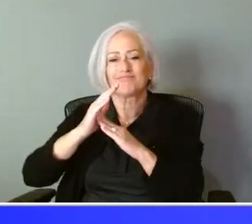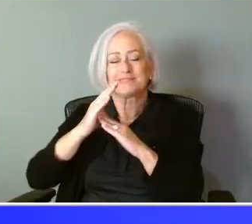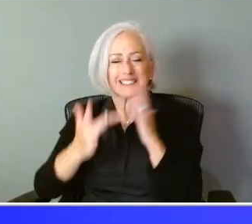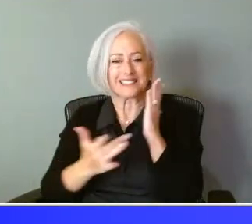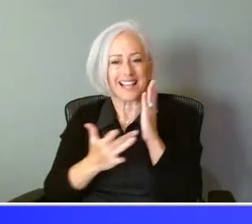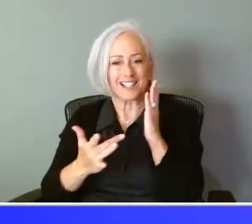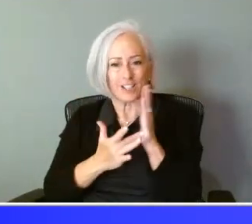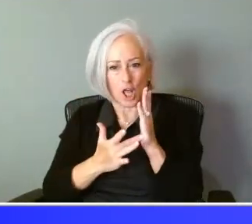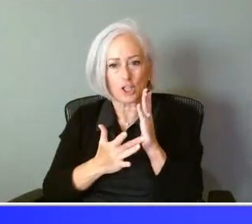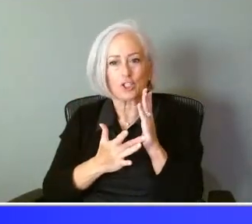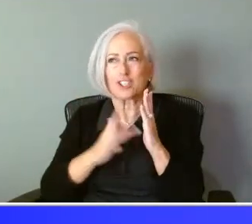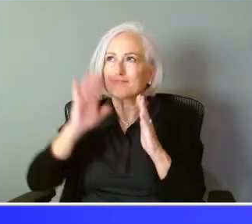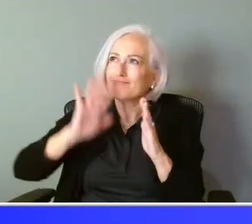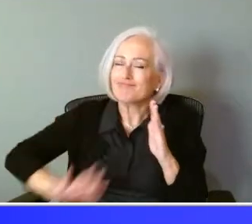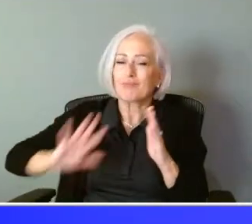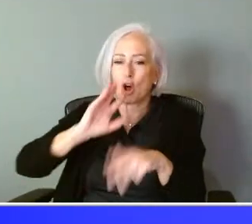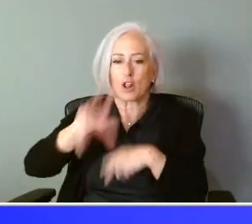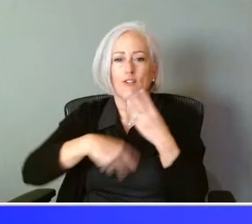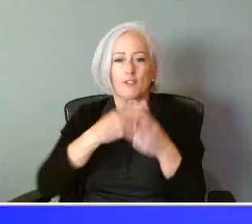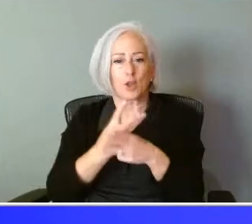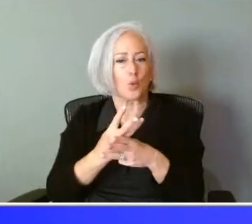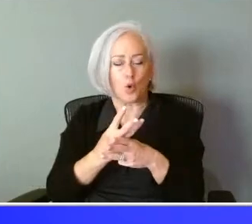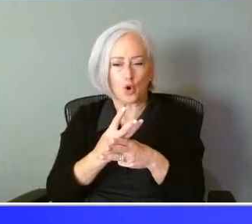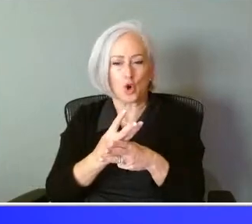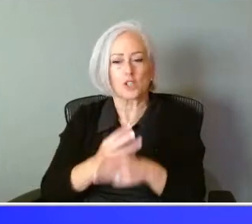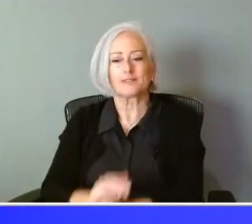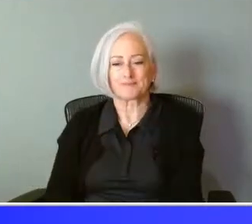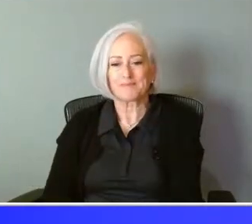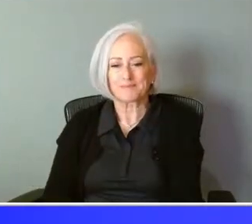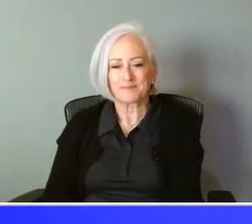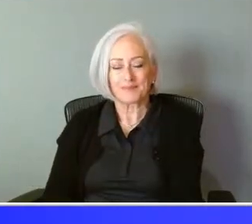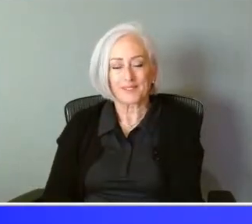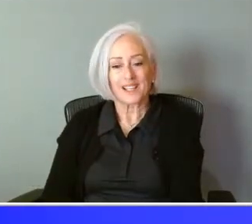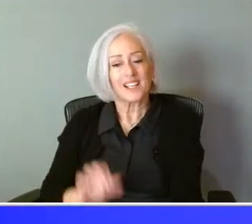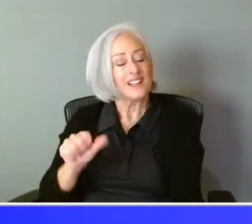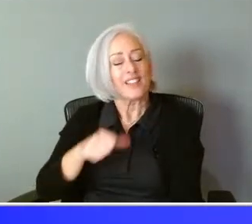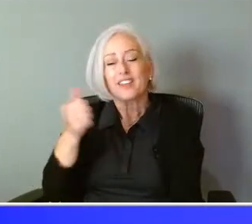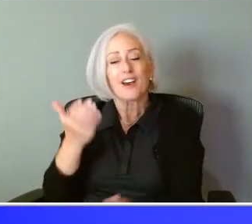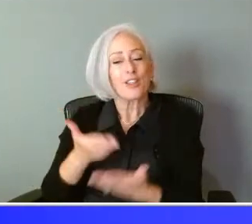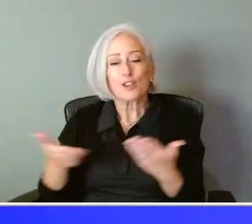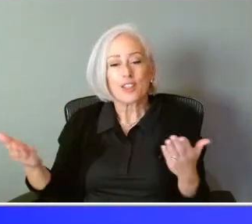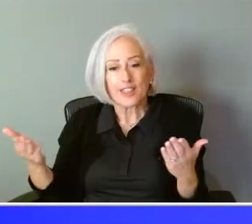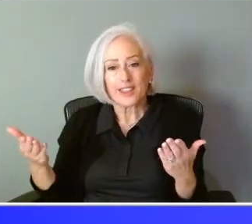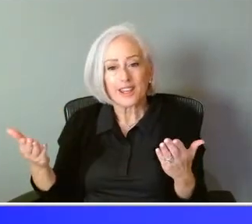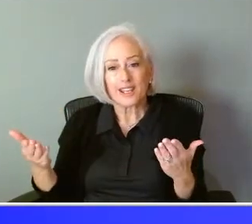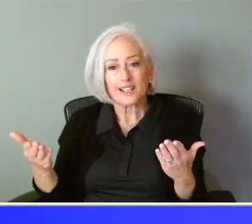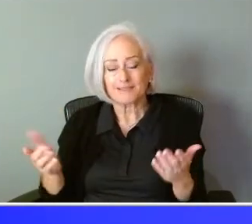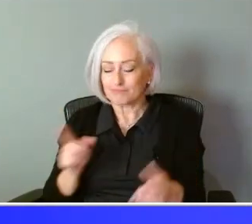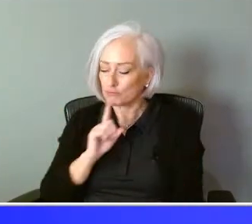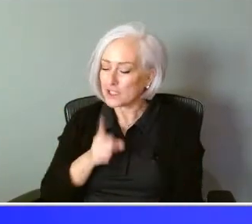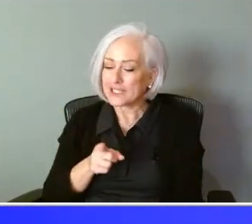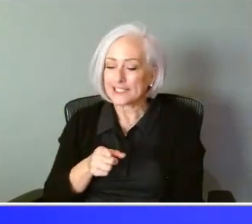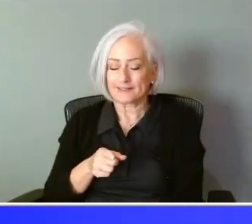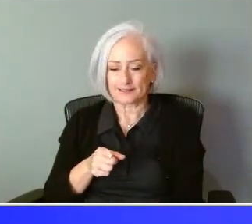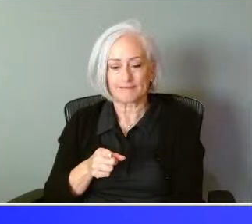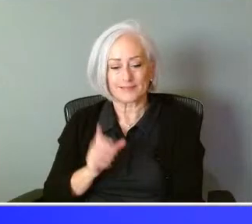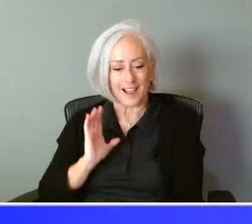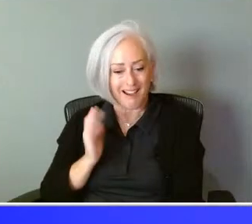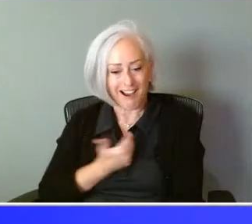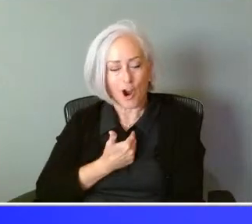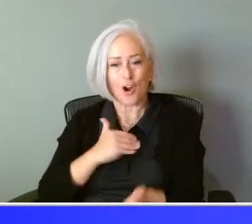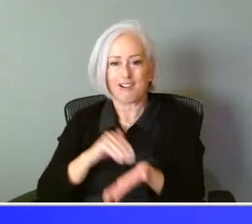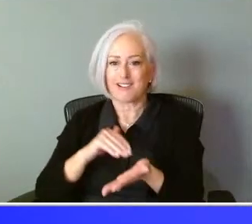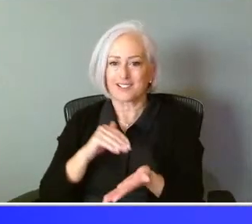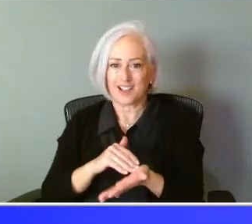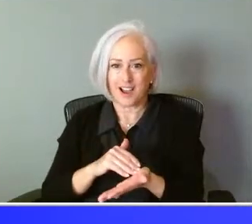that point. And the other thing is that frankly, our physicians have such a volume